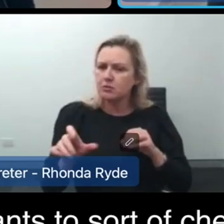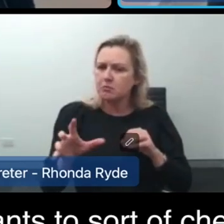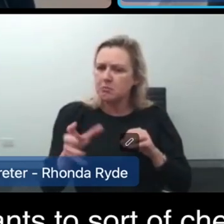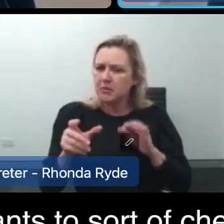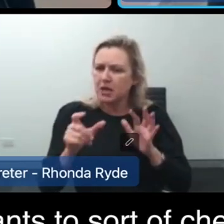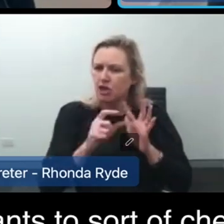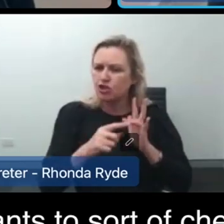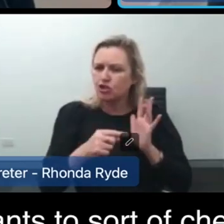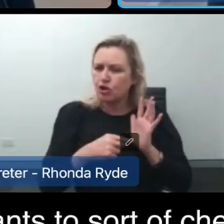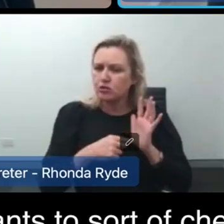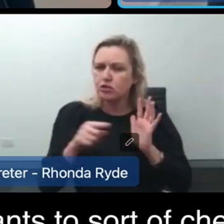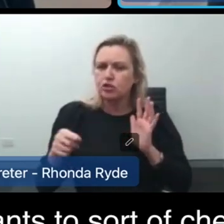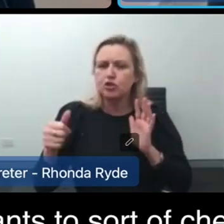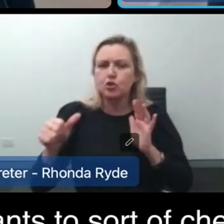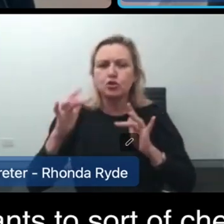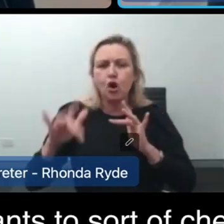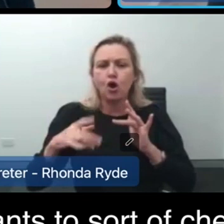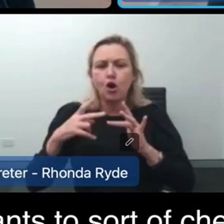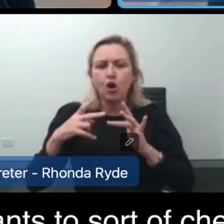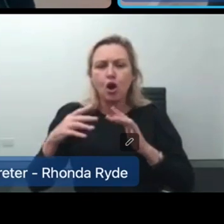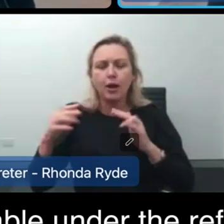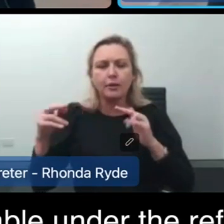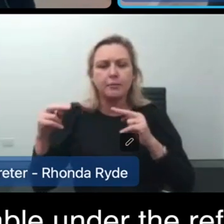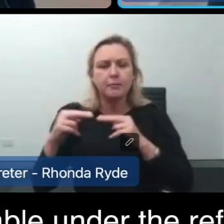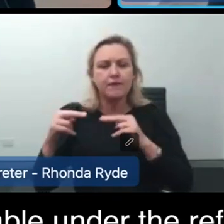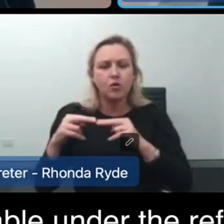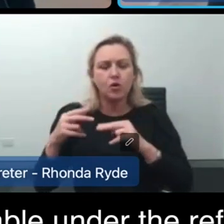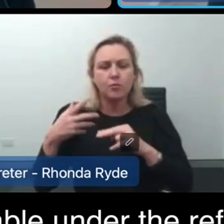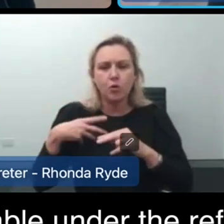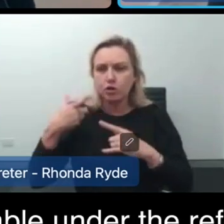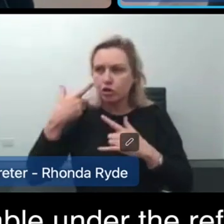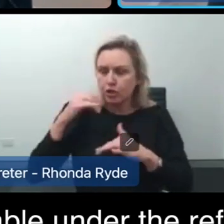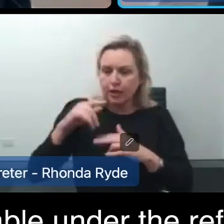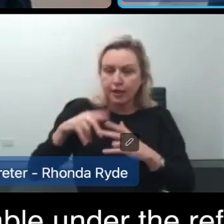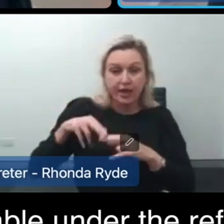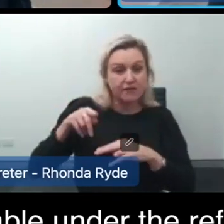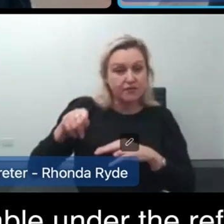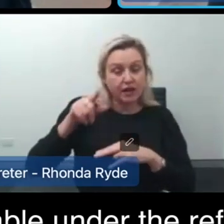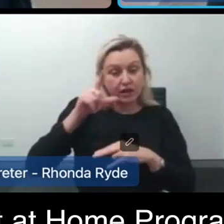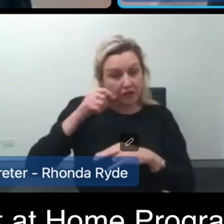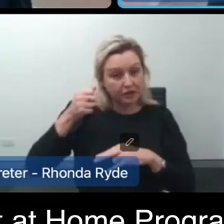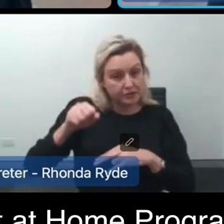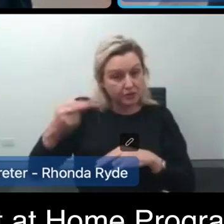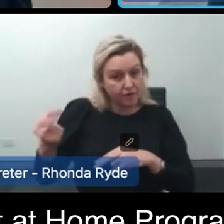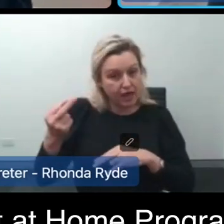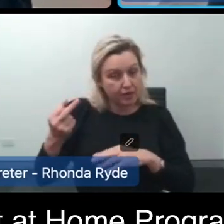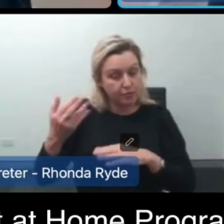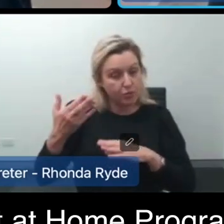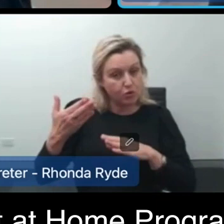uses one of the online platforms and wants to sort of check whether they would still be available under the reform. So certainly